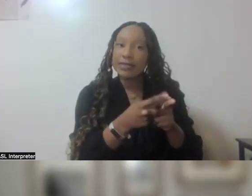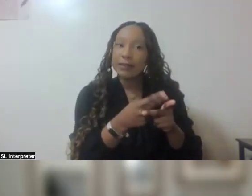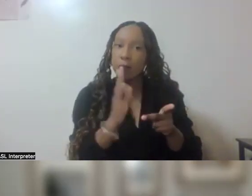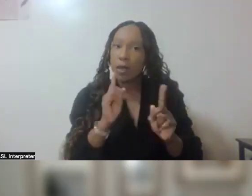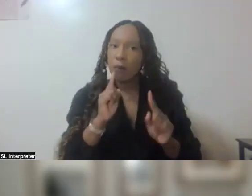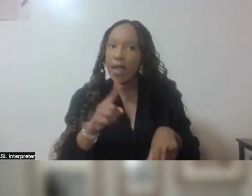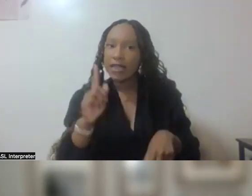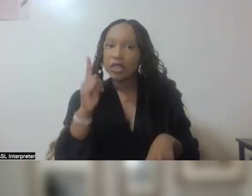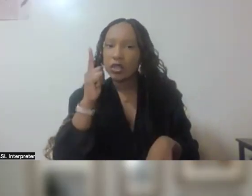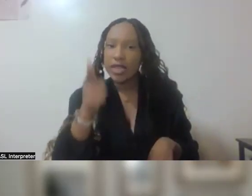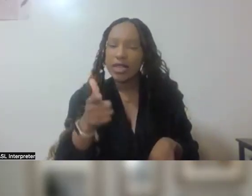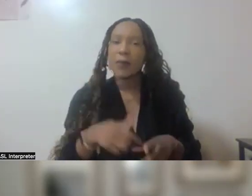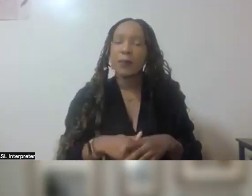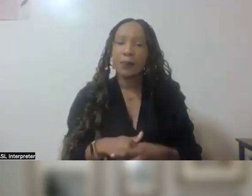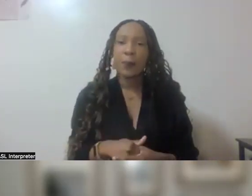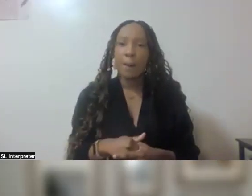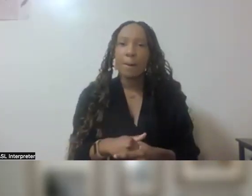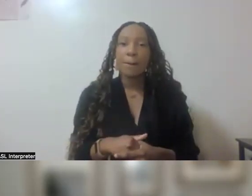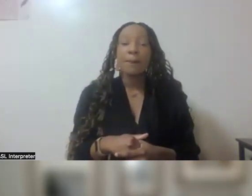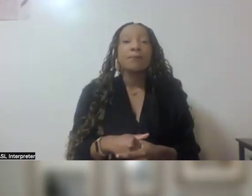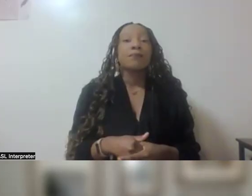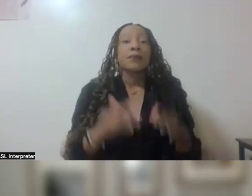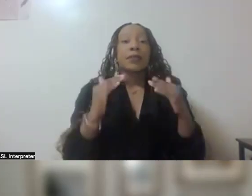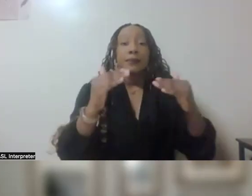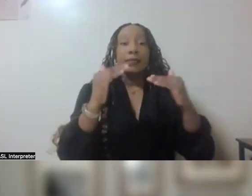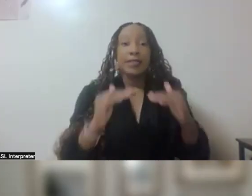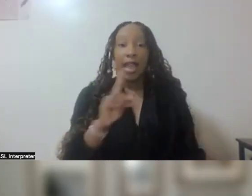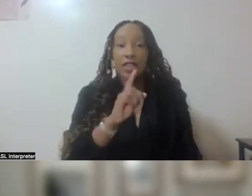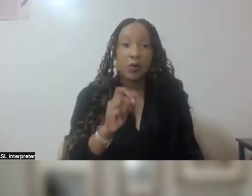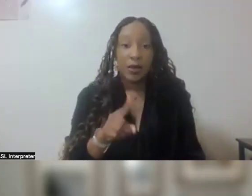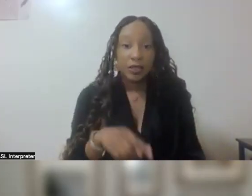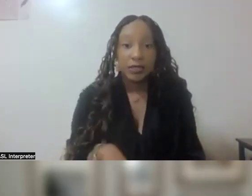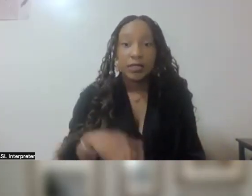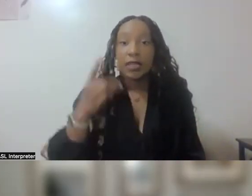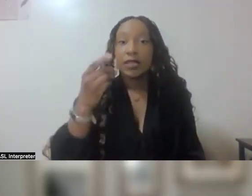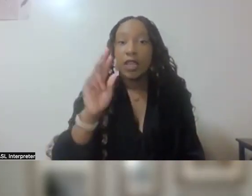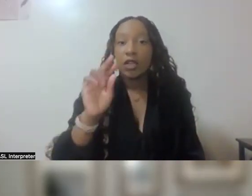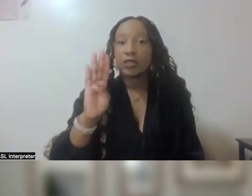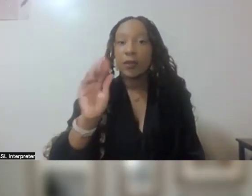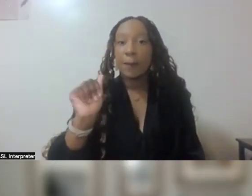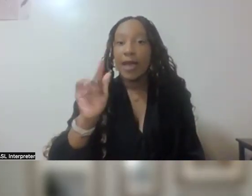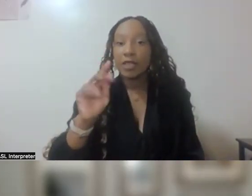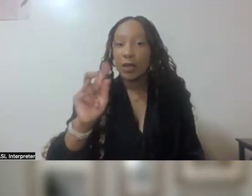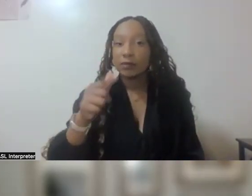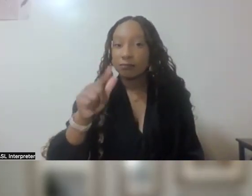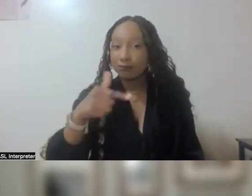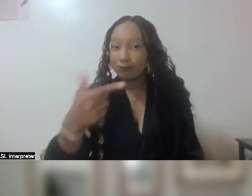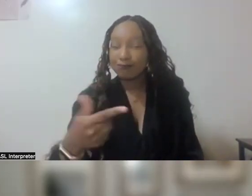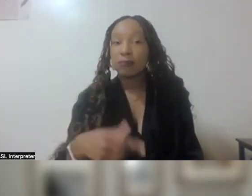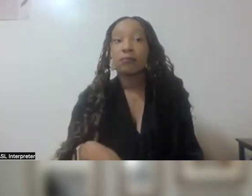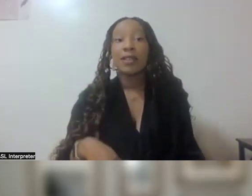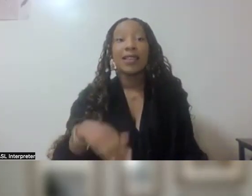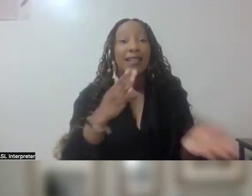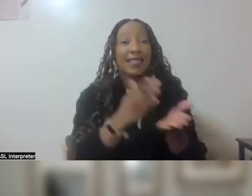really looking to maintain here. Okay, next question, Dr. Bazran, let me send this one to you. Is the budget